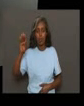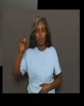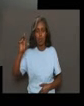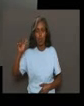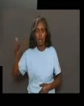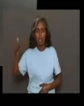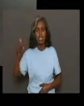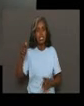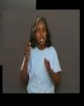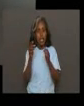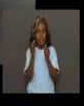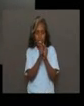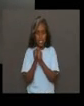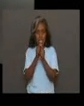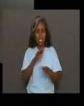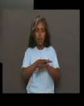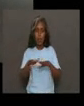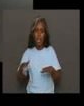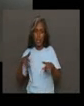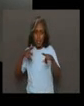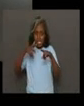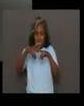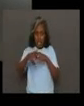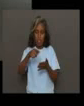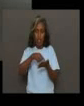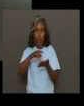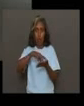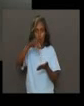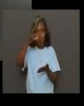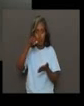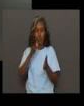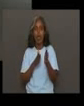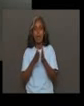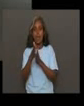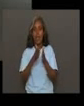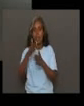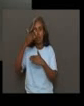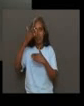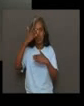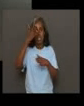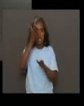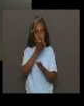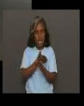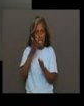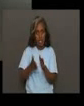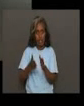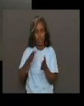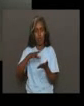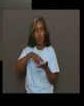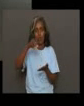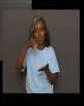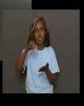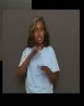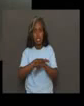plane must cut the cone parallel to the side of the cone. The